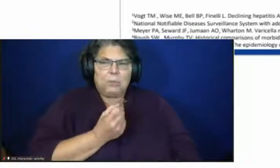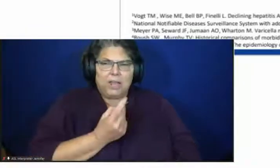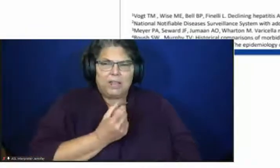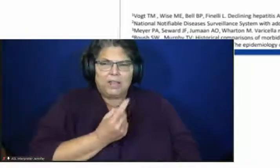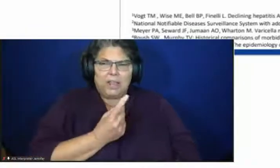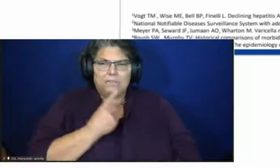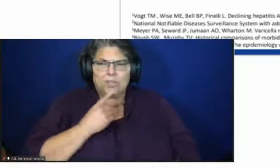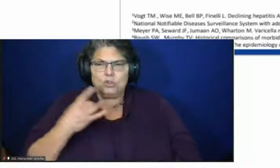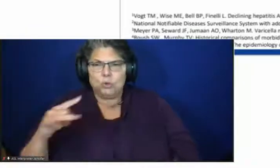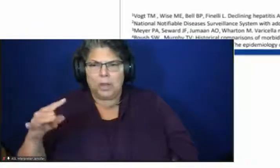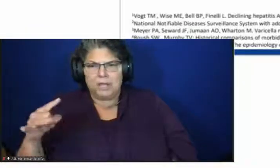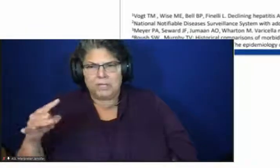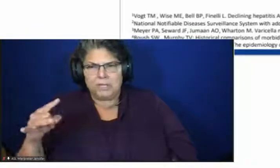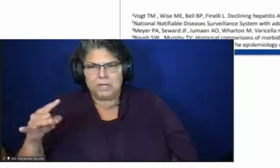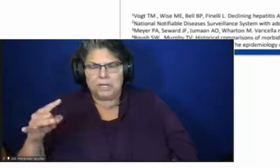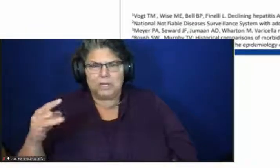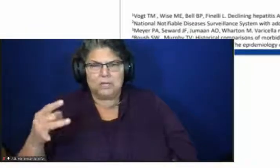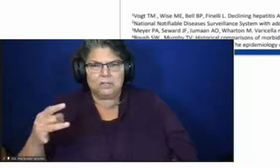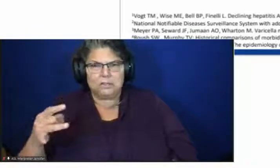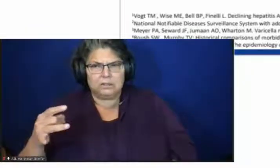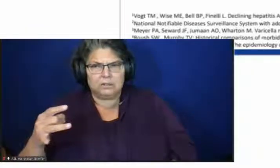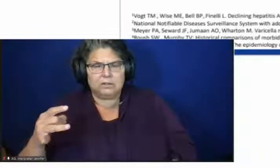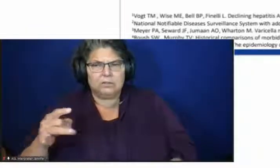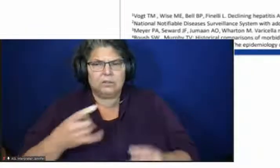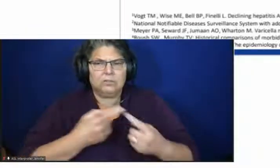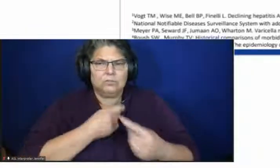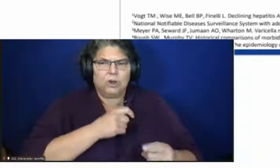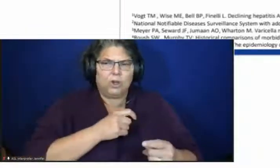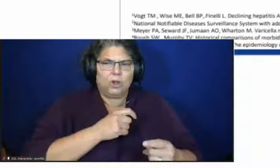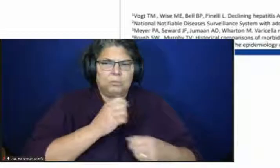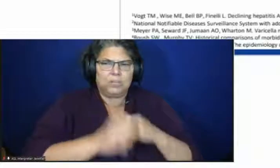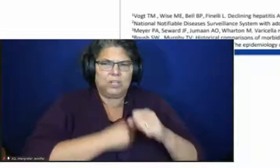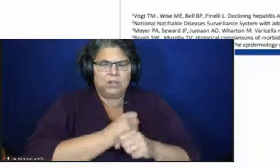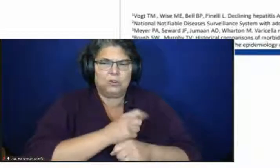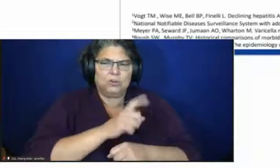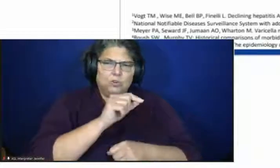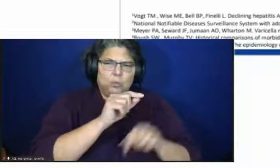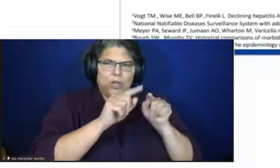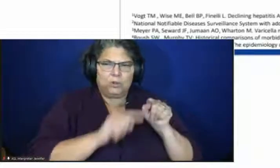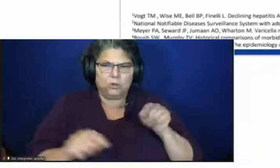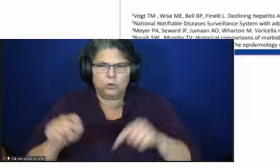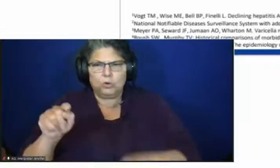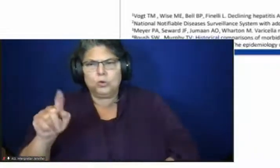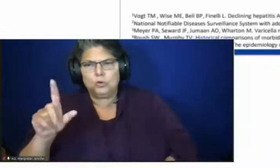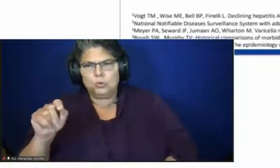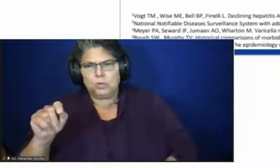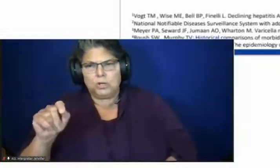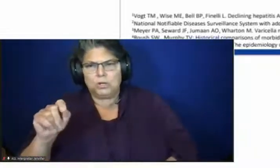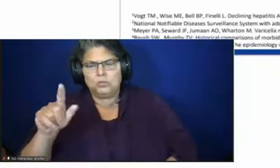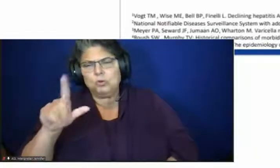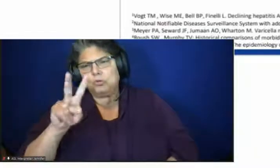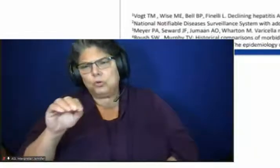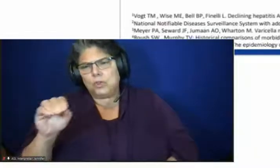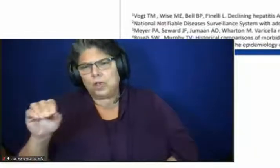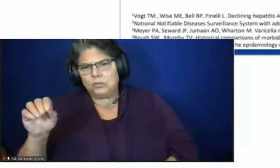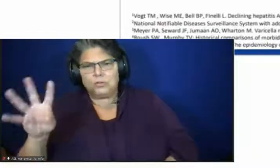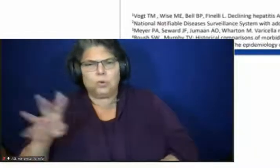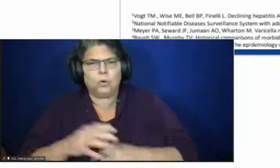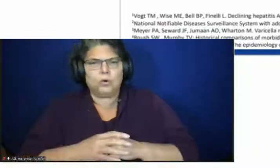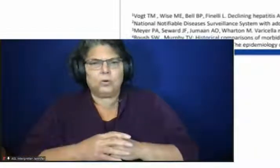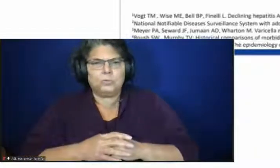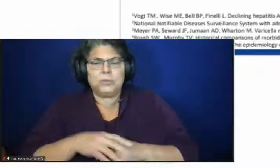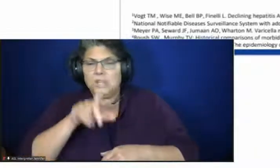18 years in the time period from 2000 to 2004. Varicella, which is another word